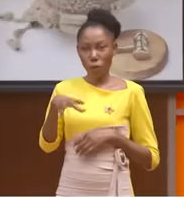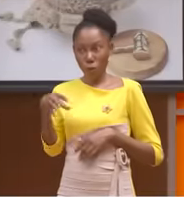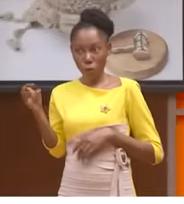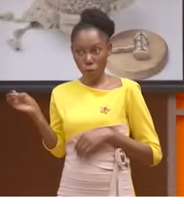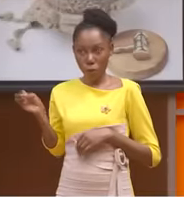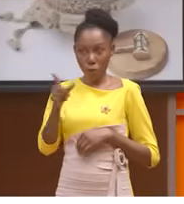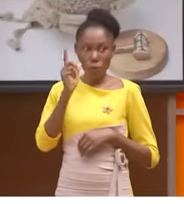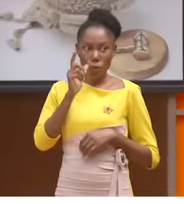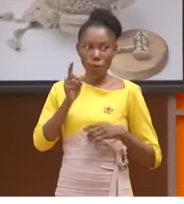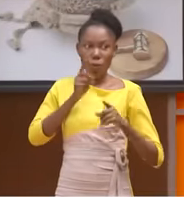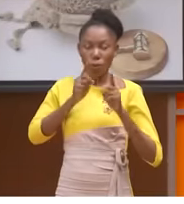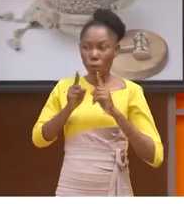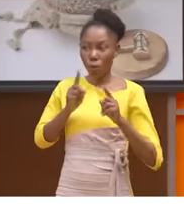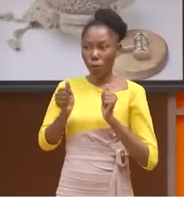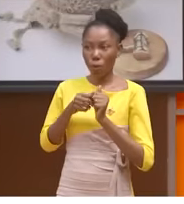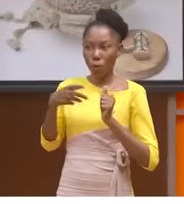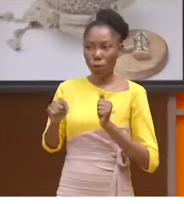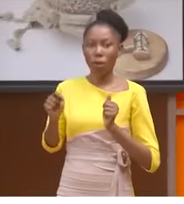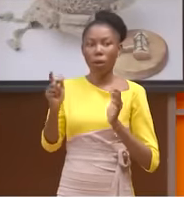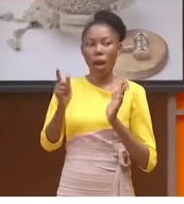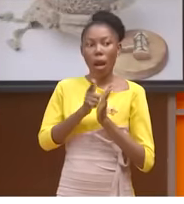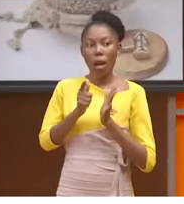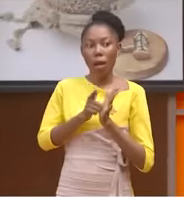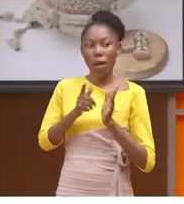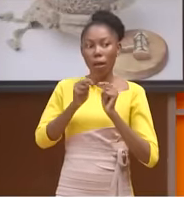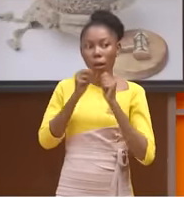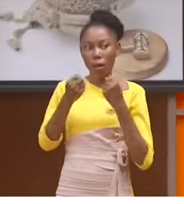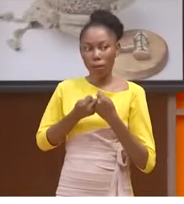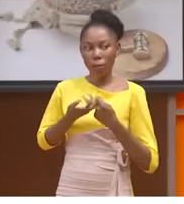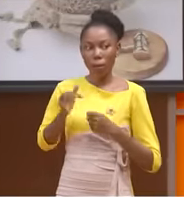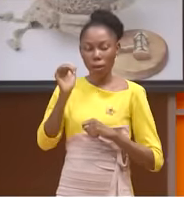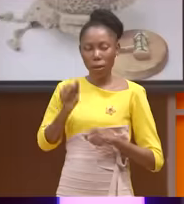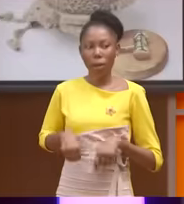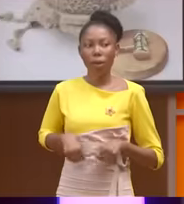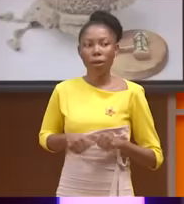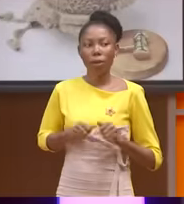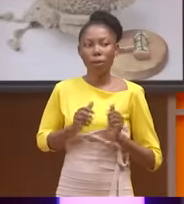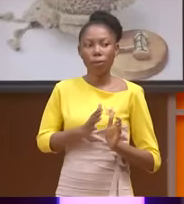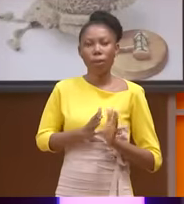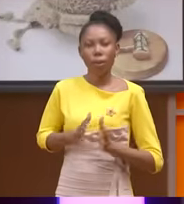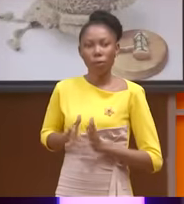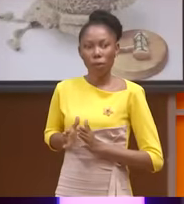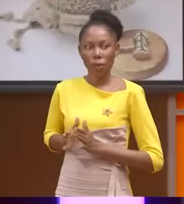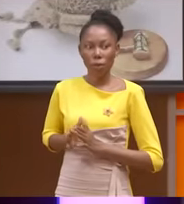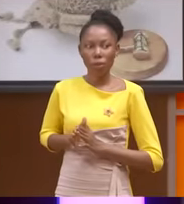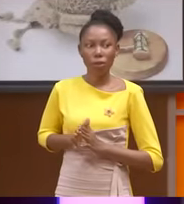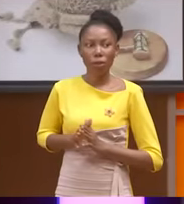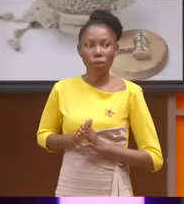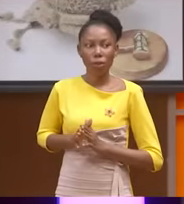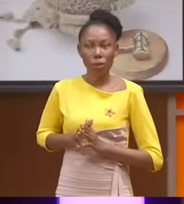the, go to the legal team. So they can arrange the, you have some sessions on